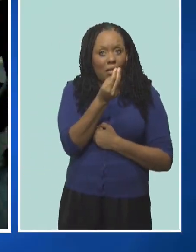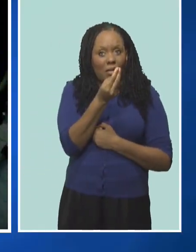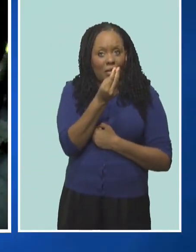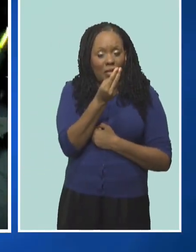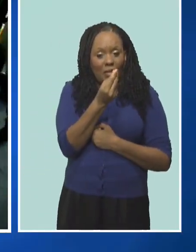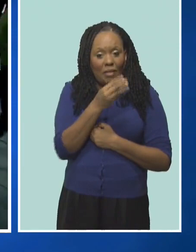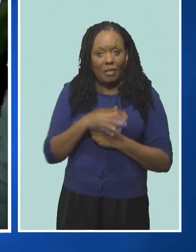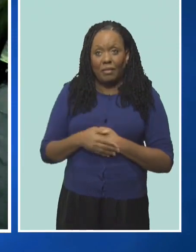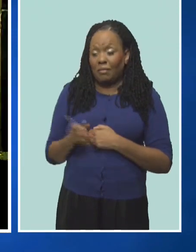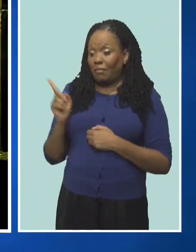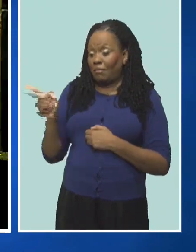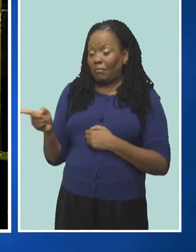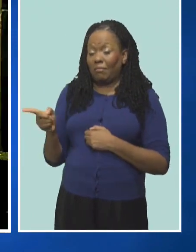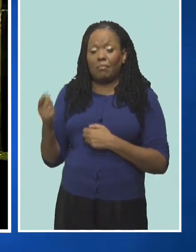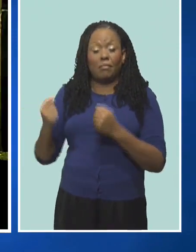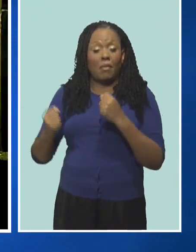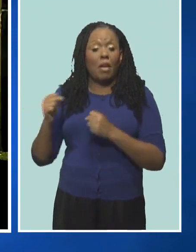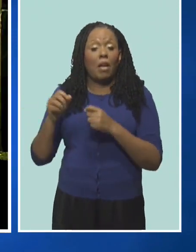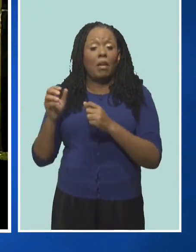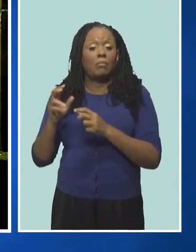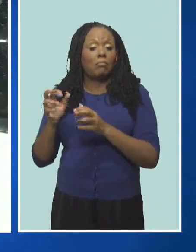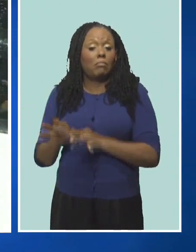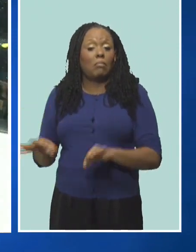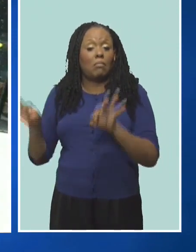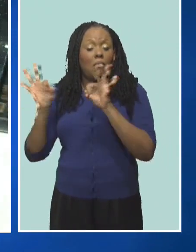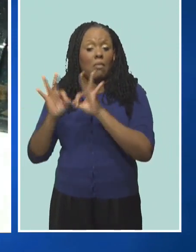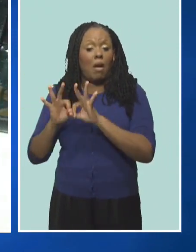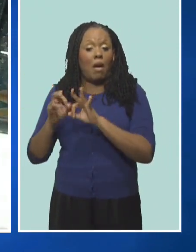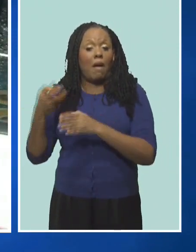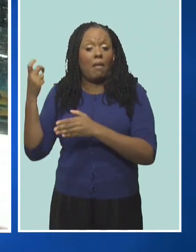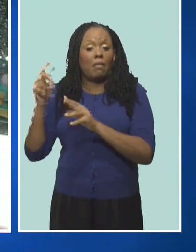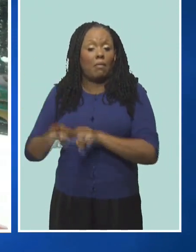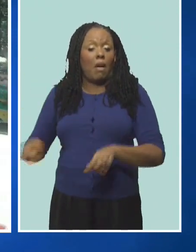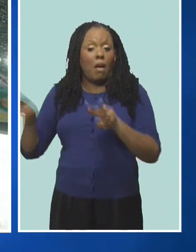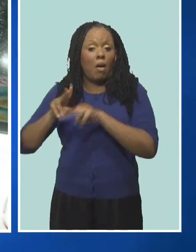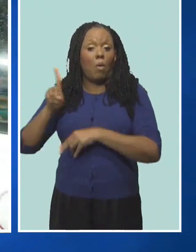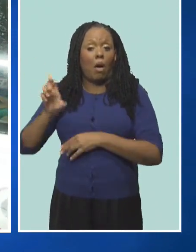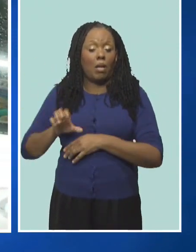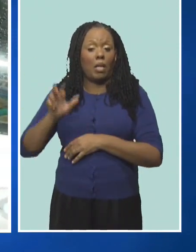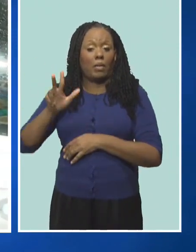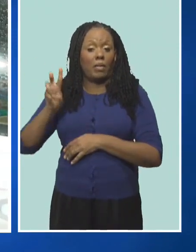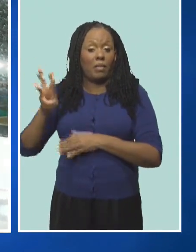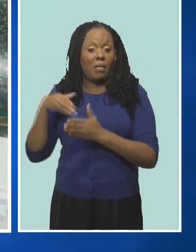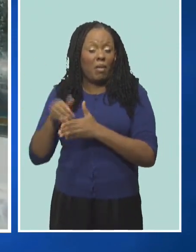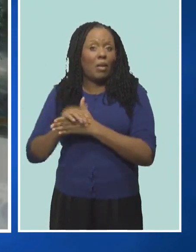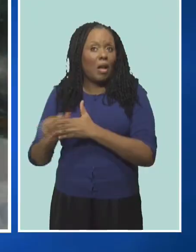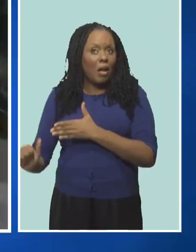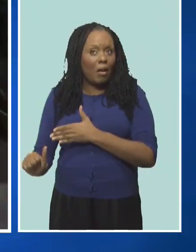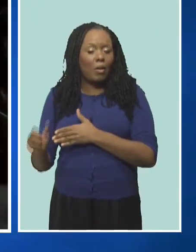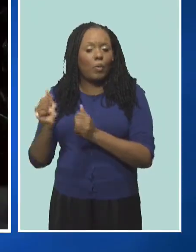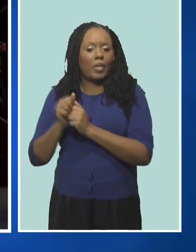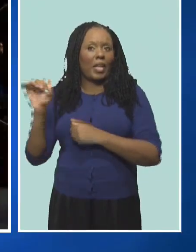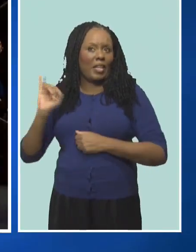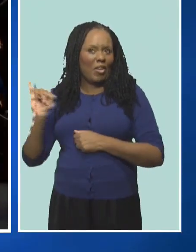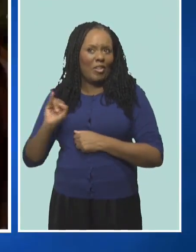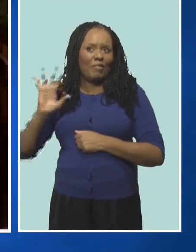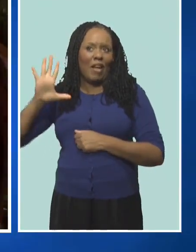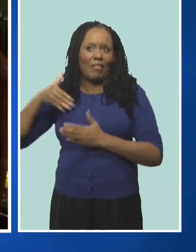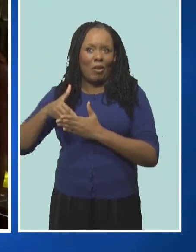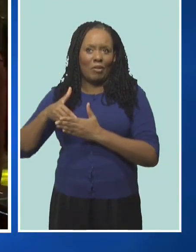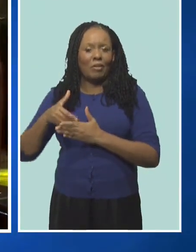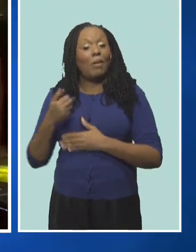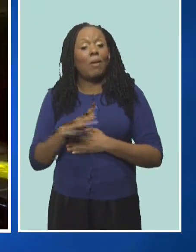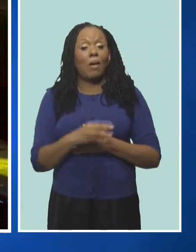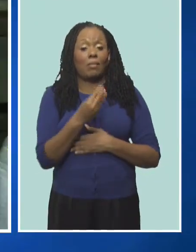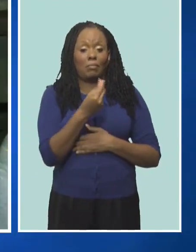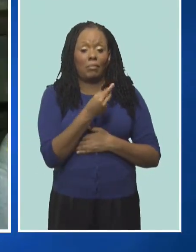Nissan X-Trail valued at $136,000 and 1 year's insurance coverage worth $5,000 or